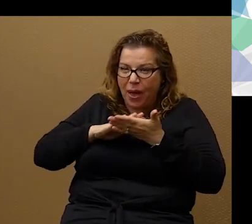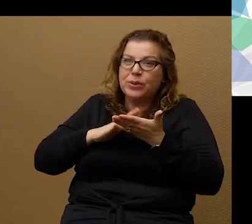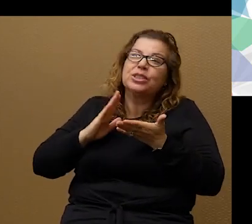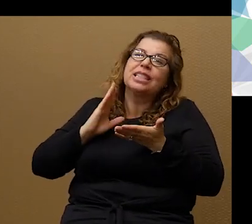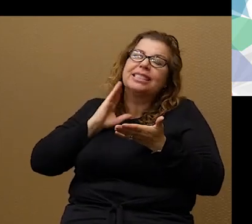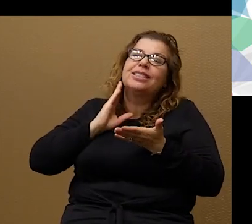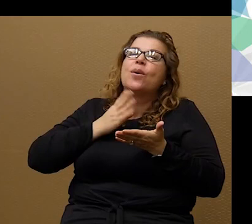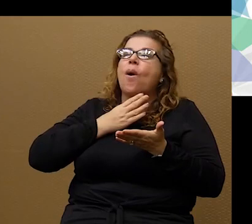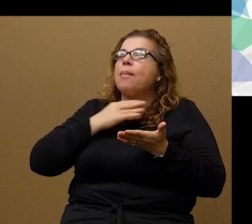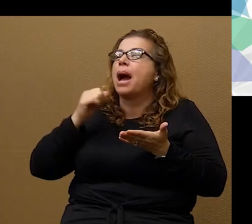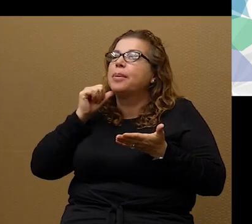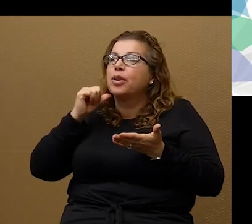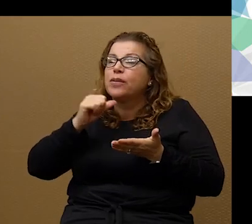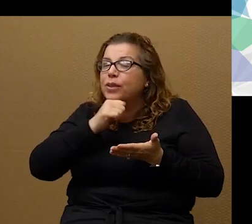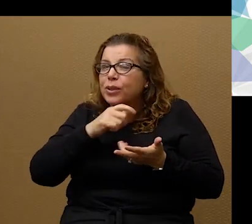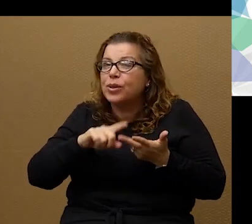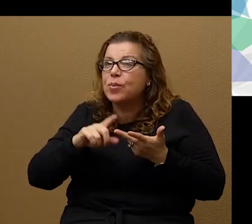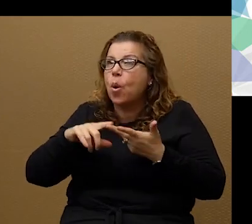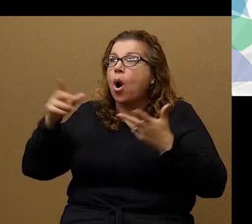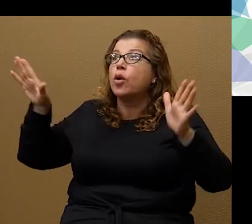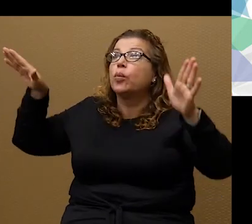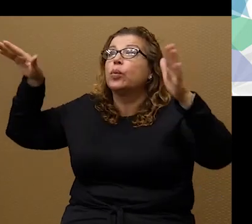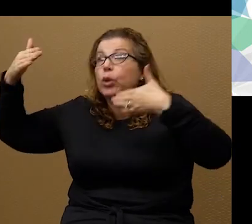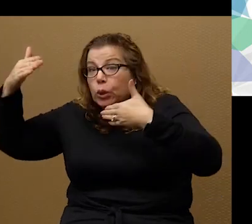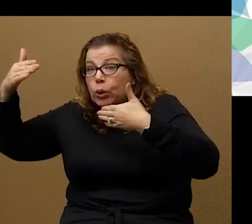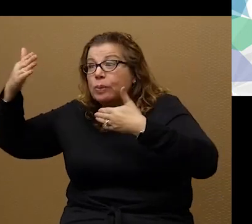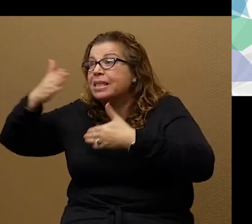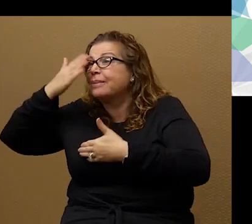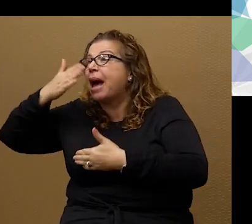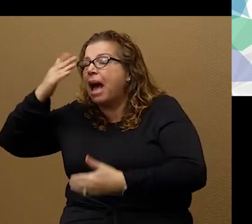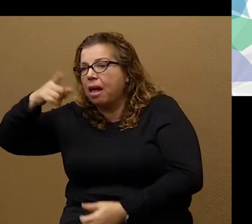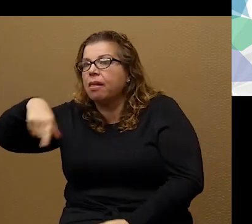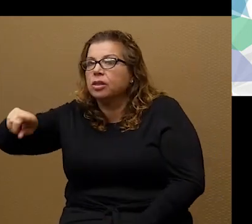that you're wearing, just watch these different things.